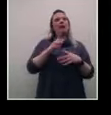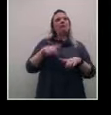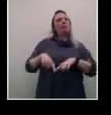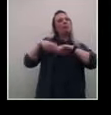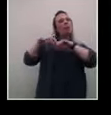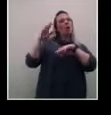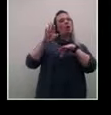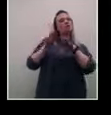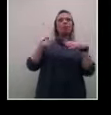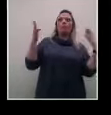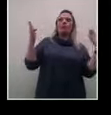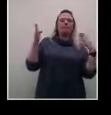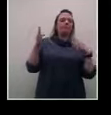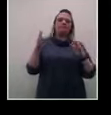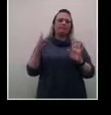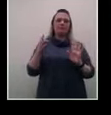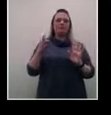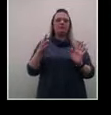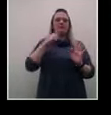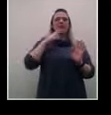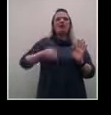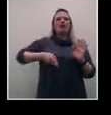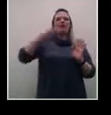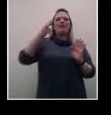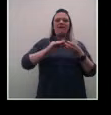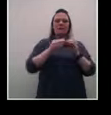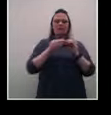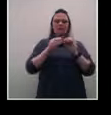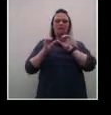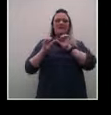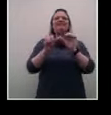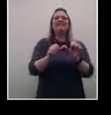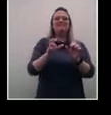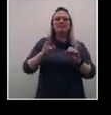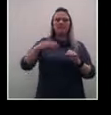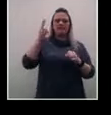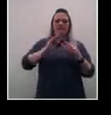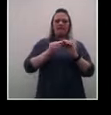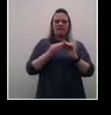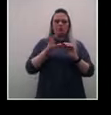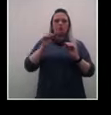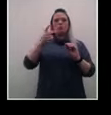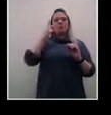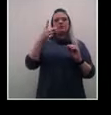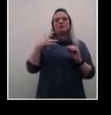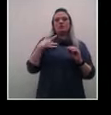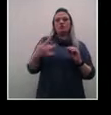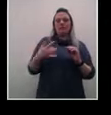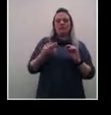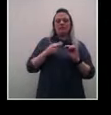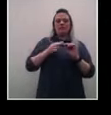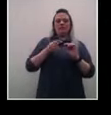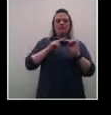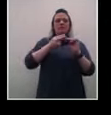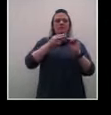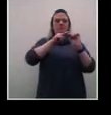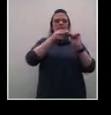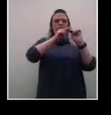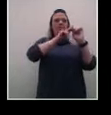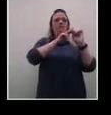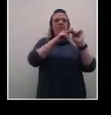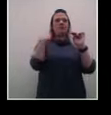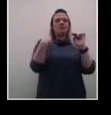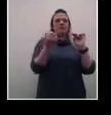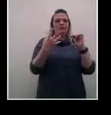I mean, these are high numbers and they're consistently high numbers. And you can see that the trend is increasing a little bit in the